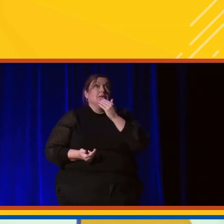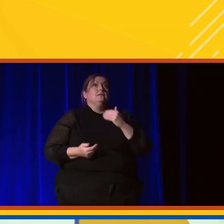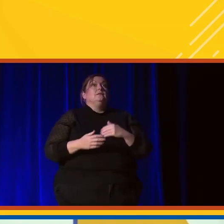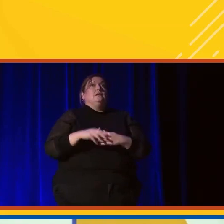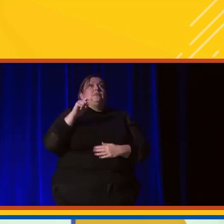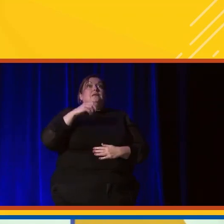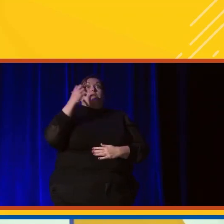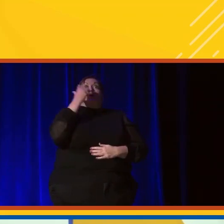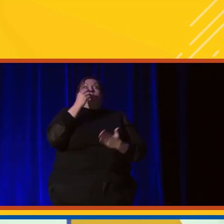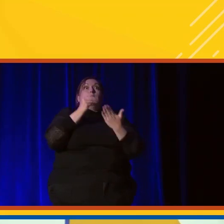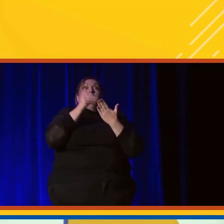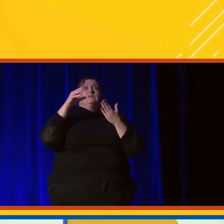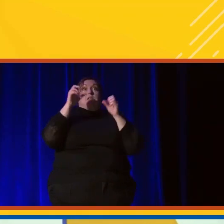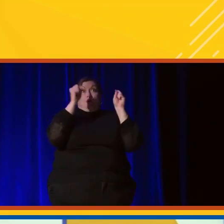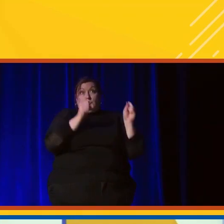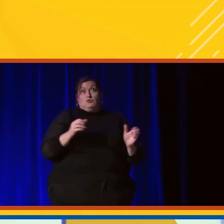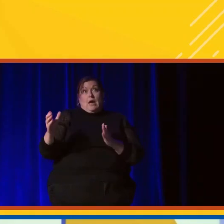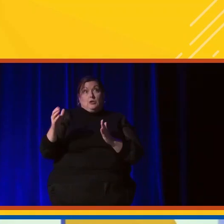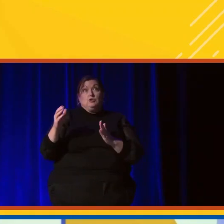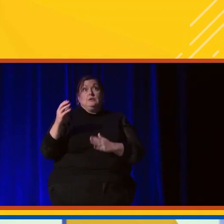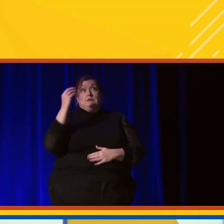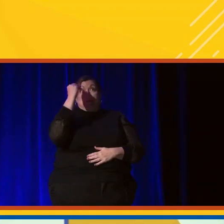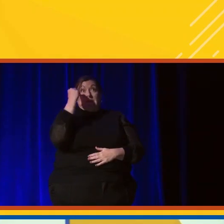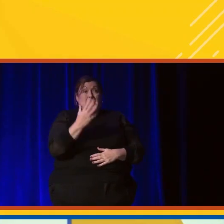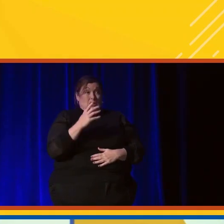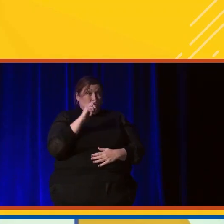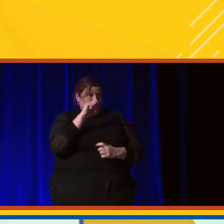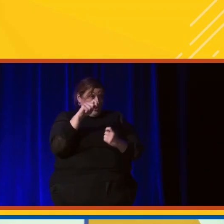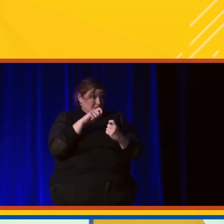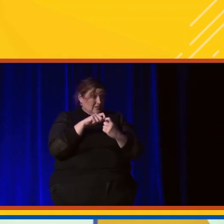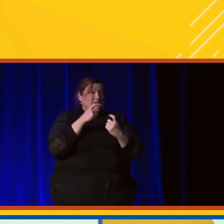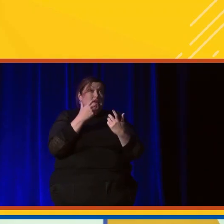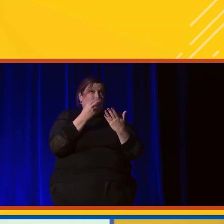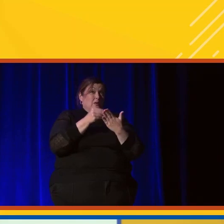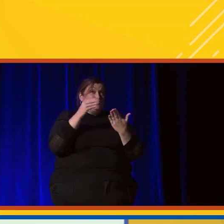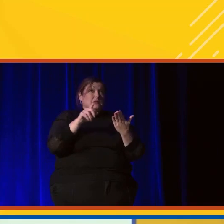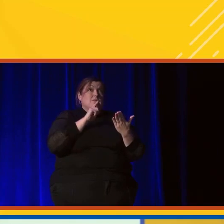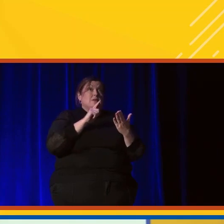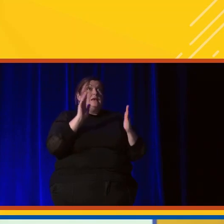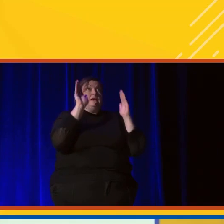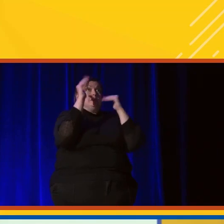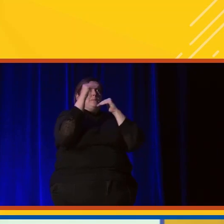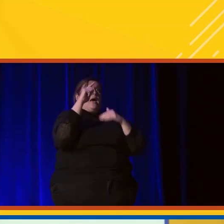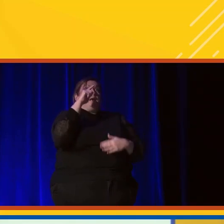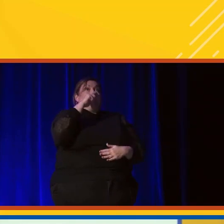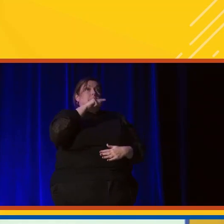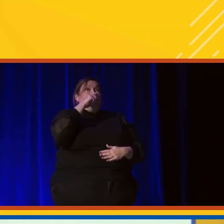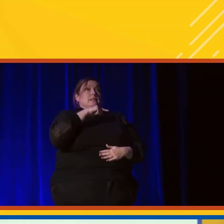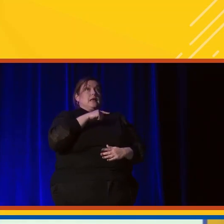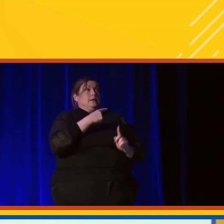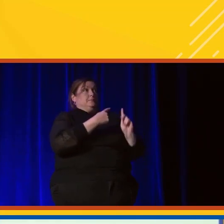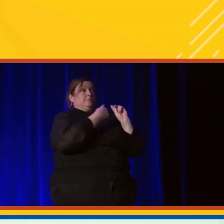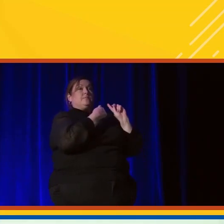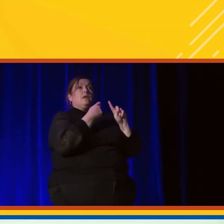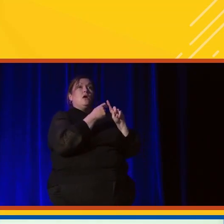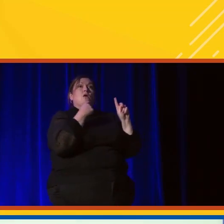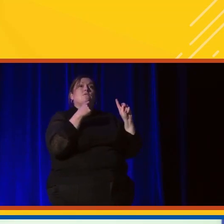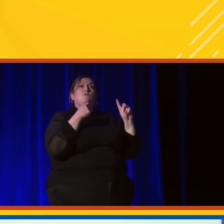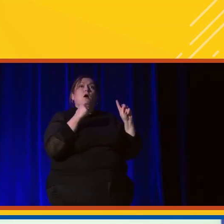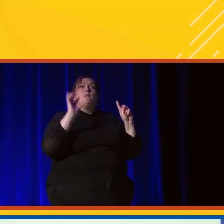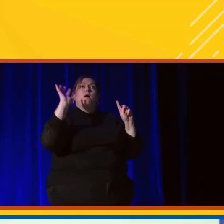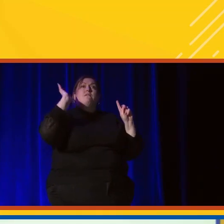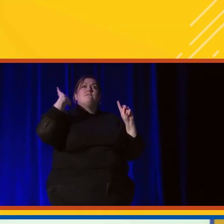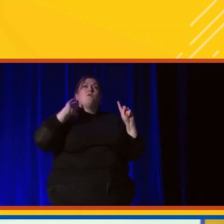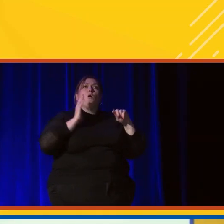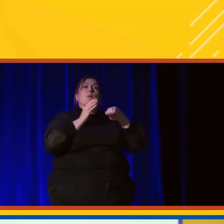an incredibly expensive strategy. To tell you just how expensive it is, here is a box simulated from a